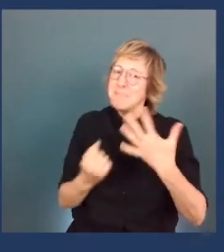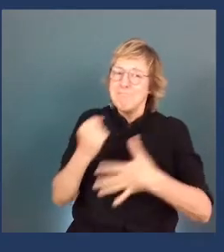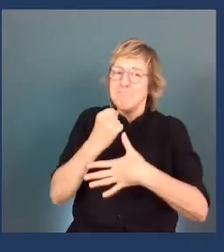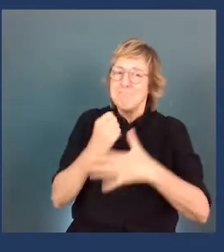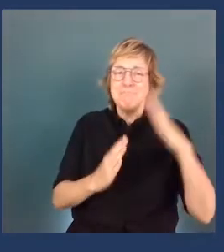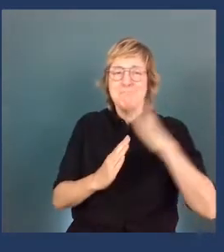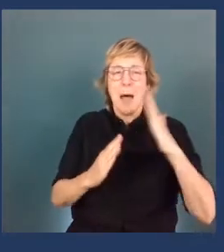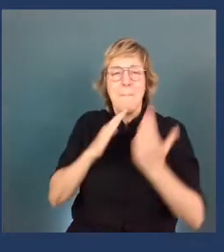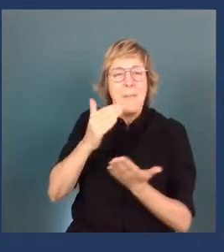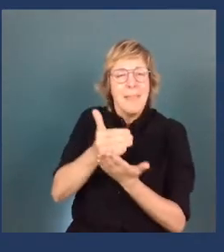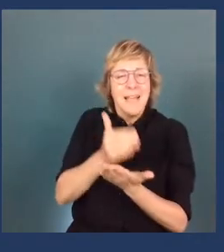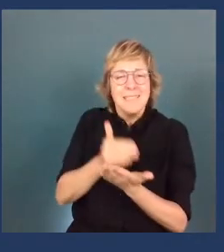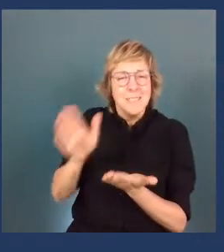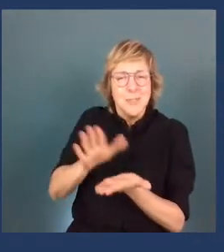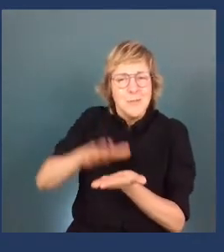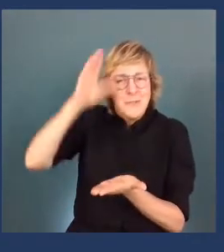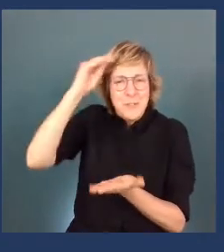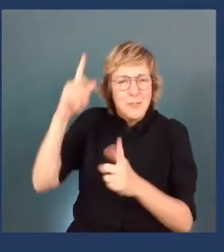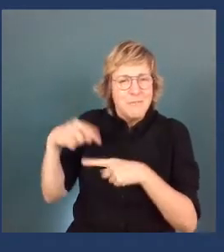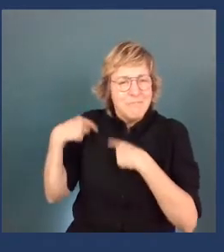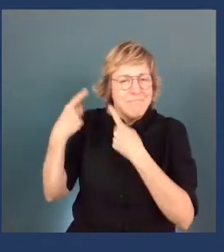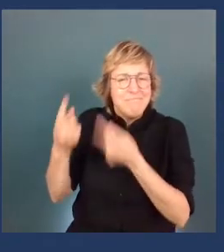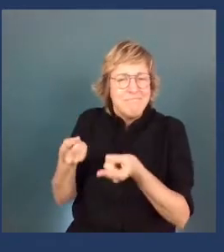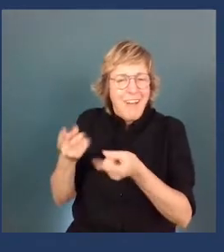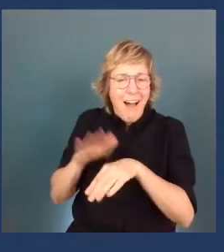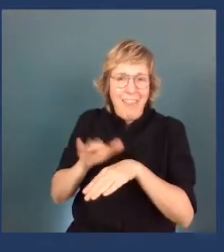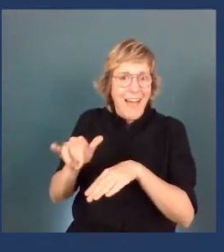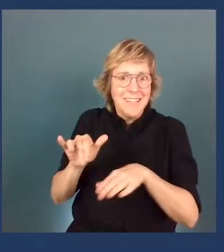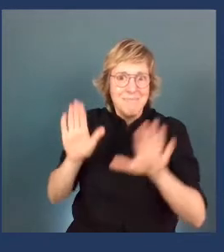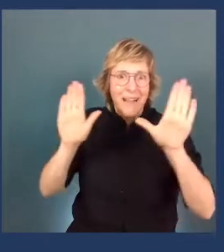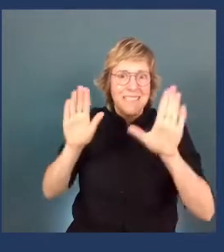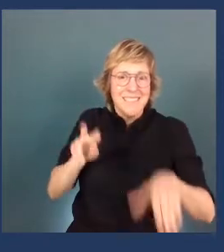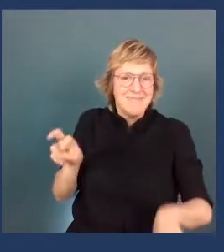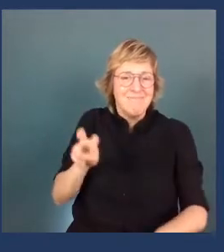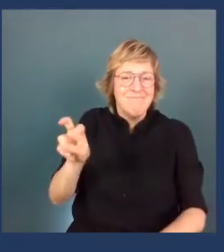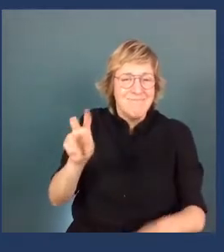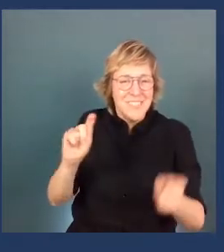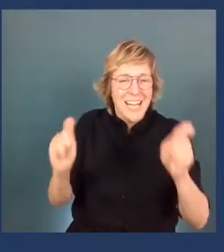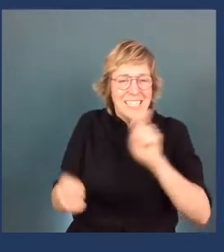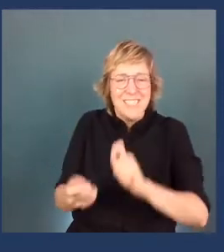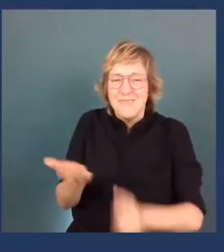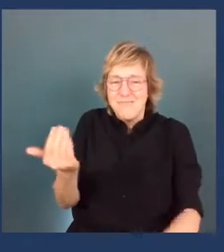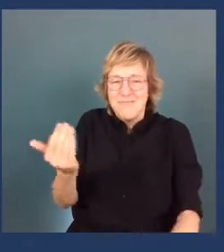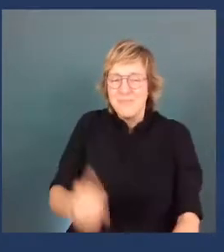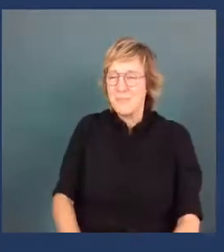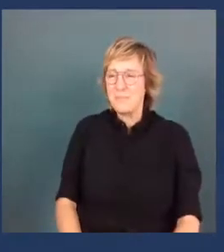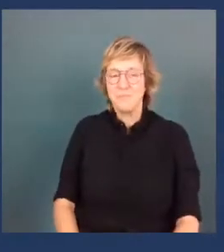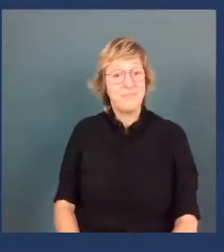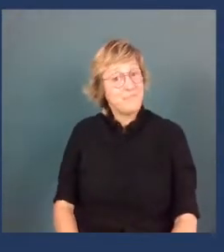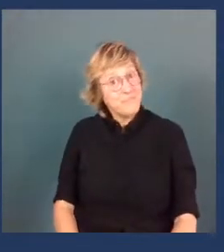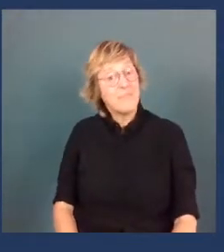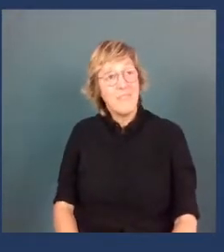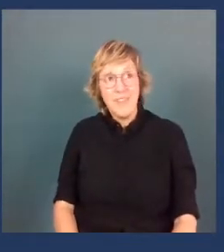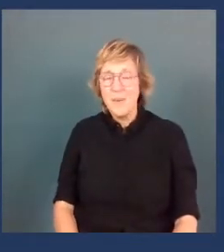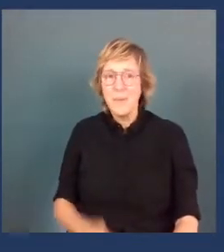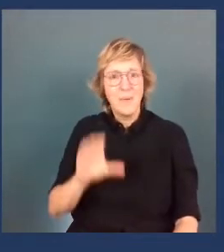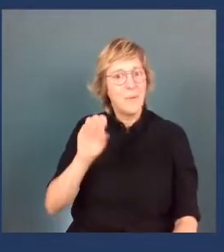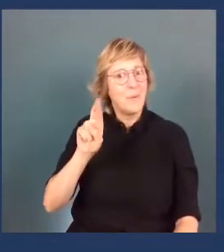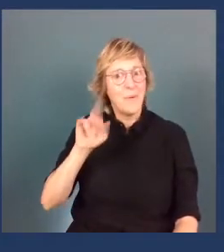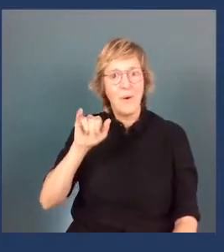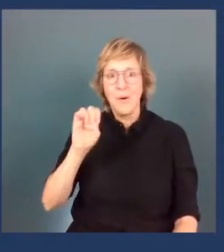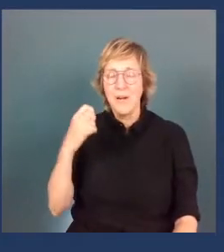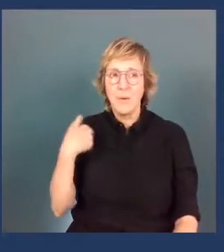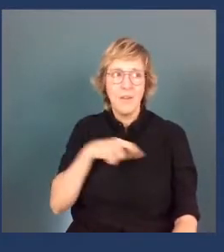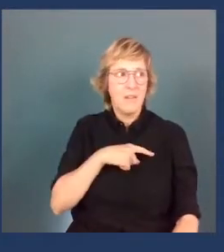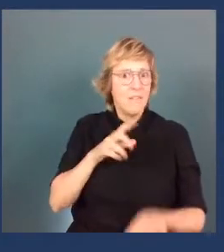you and your team have learned along this amazingly exciting road of change. You know, Corey, we've had so